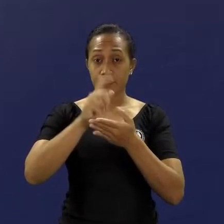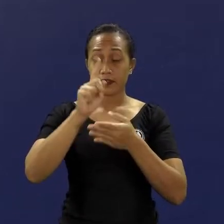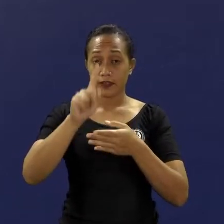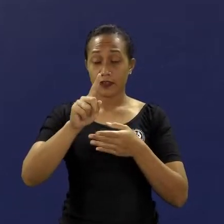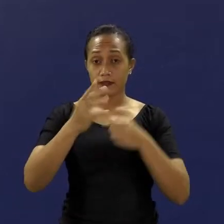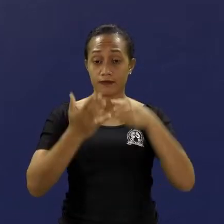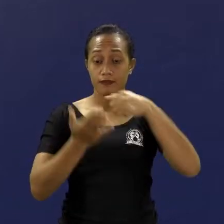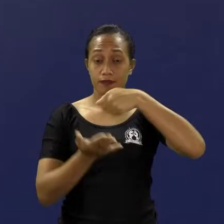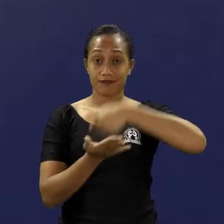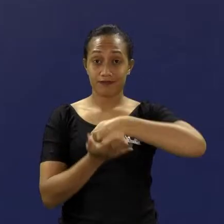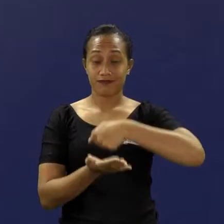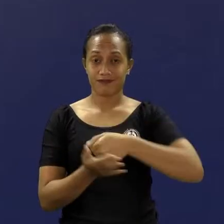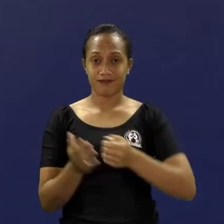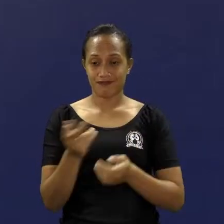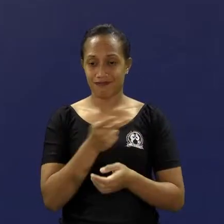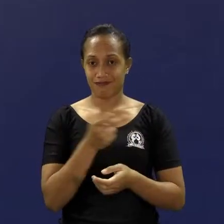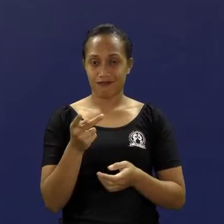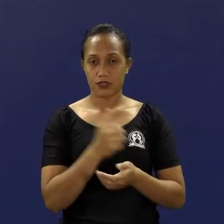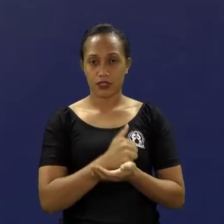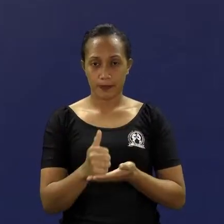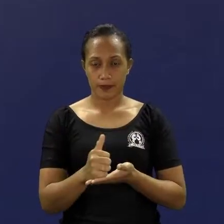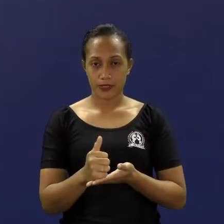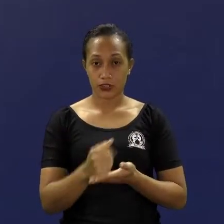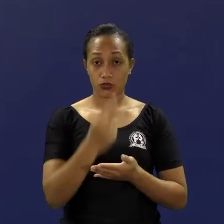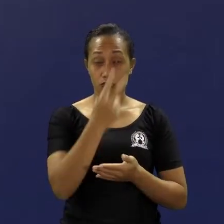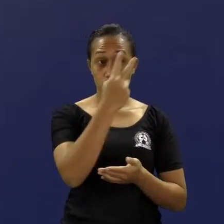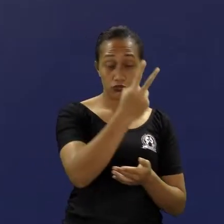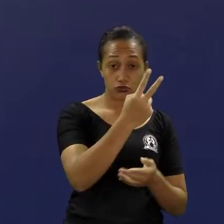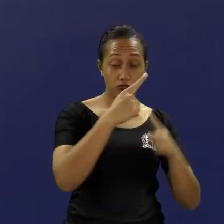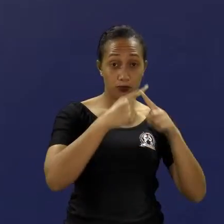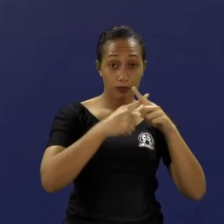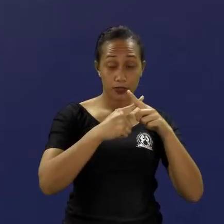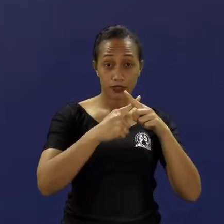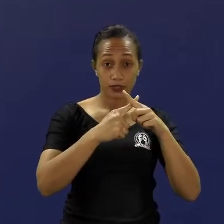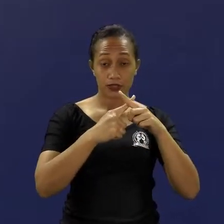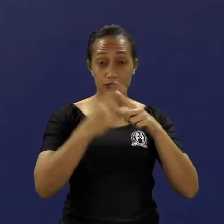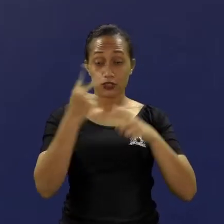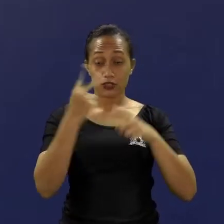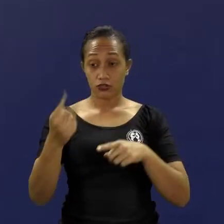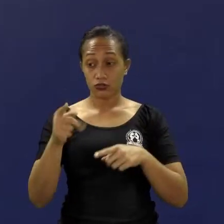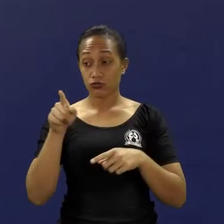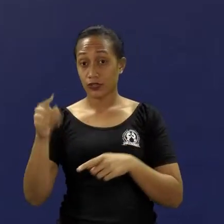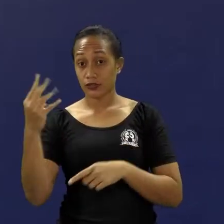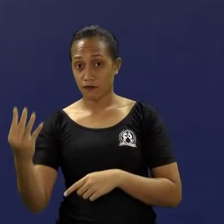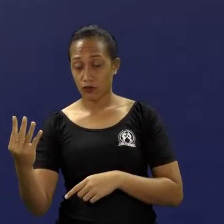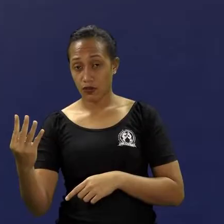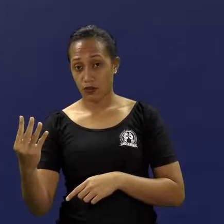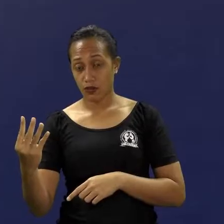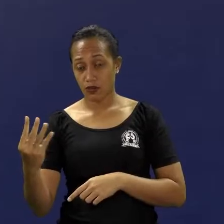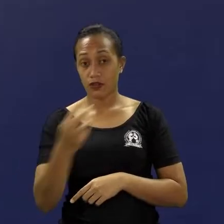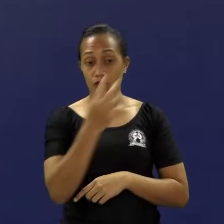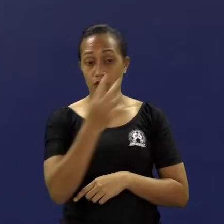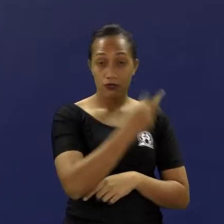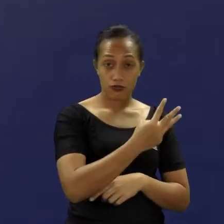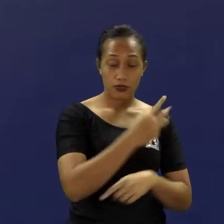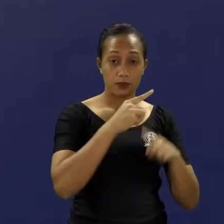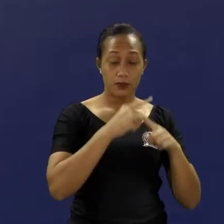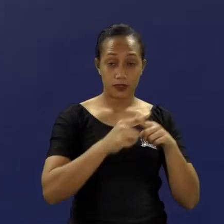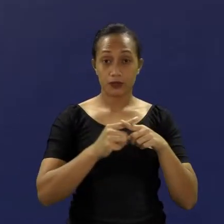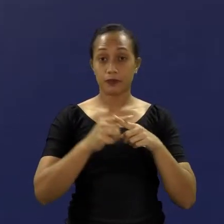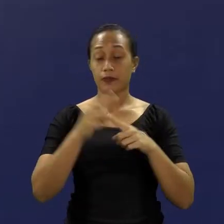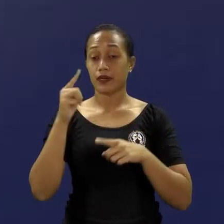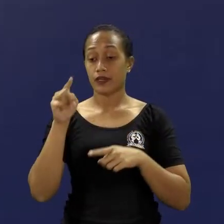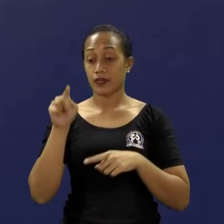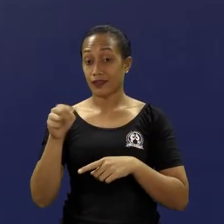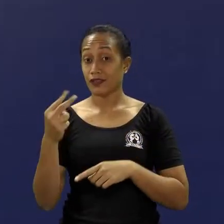and the denominators. 2 multiplied by 2 gives us this 4. 3 multiplied